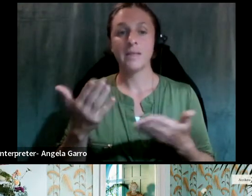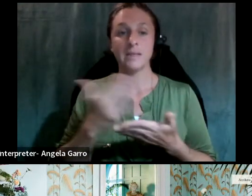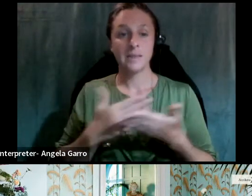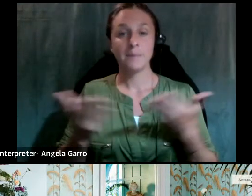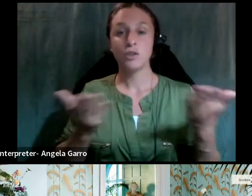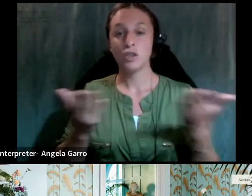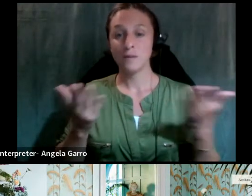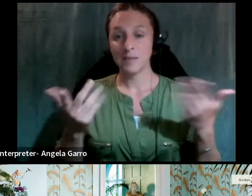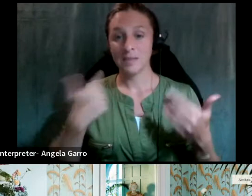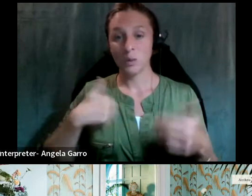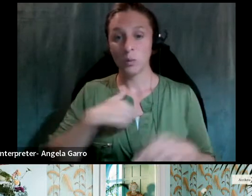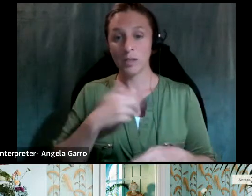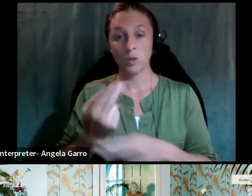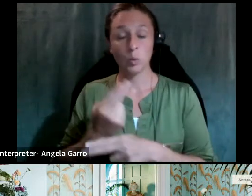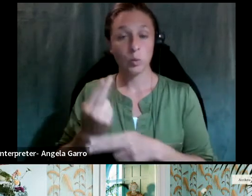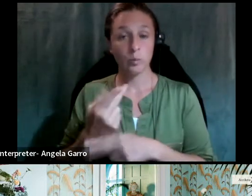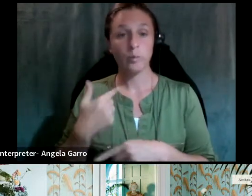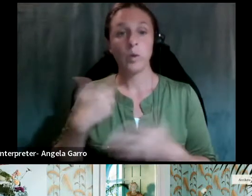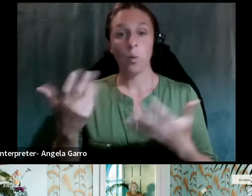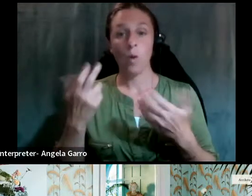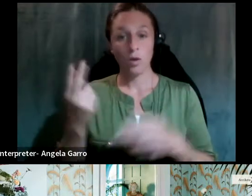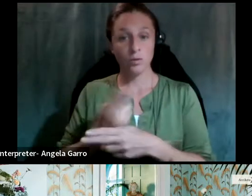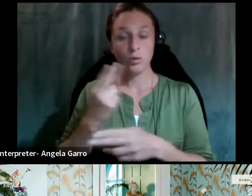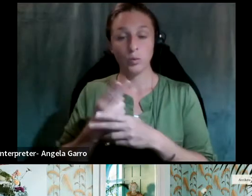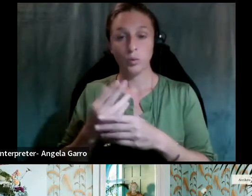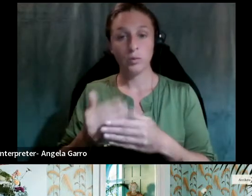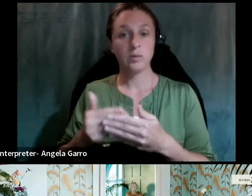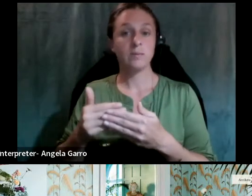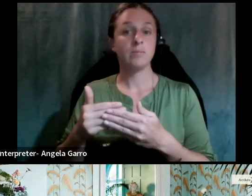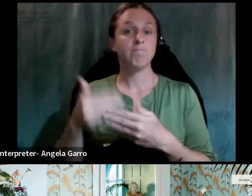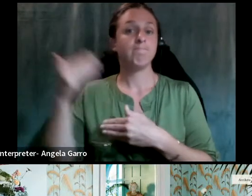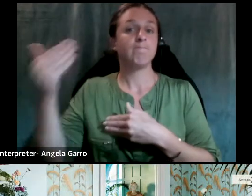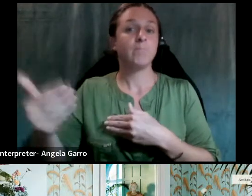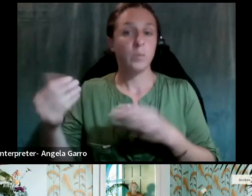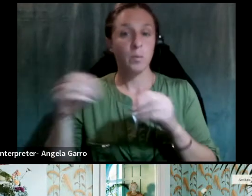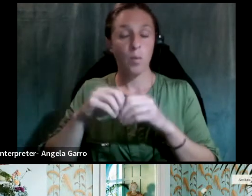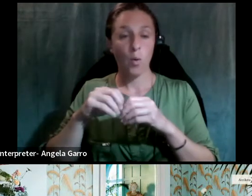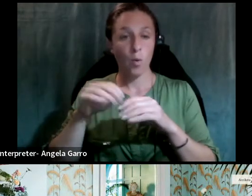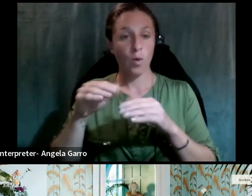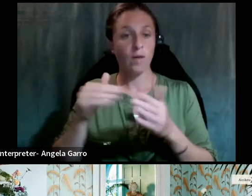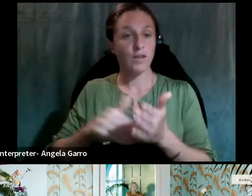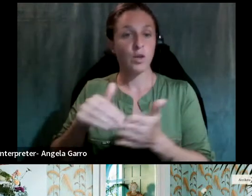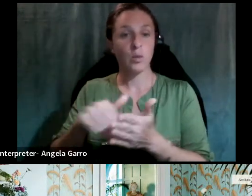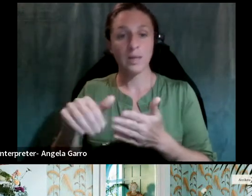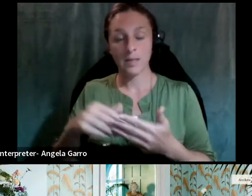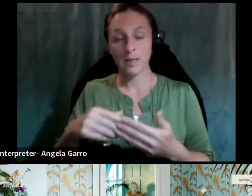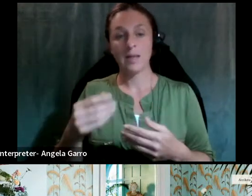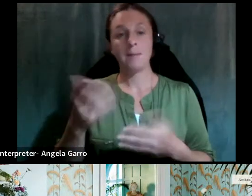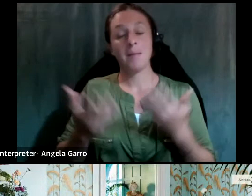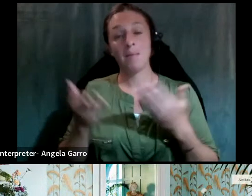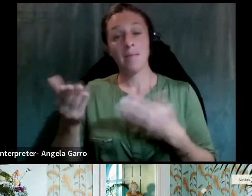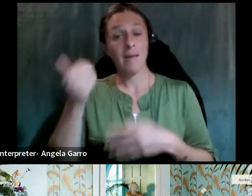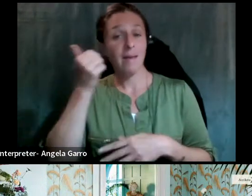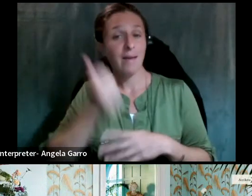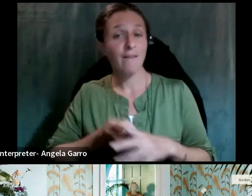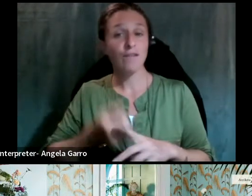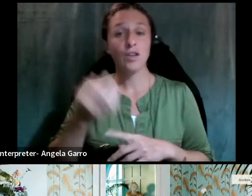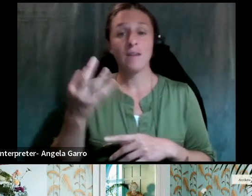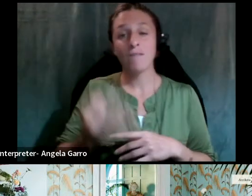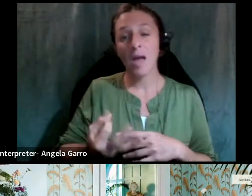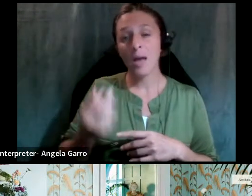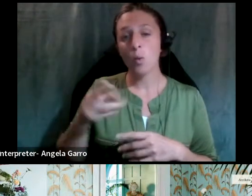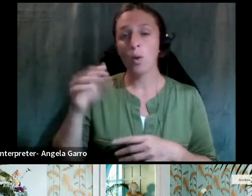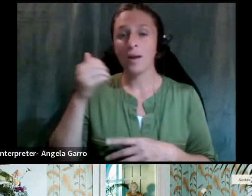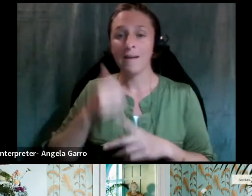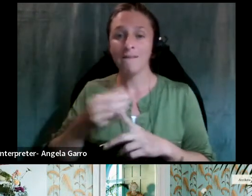we use, and we want to use them even more frequently. Like maybe they're there every Friday or every Monday, so we're working